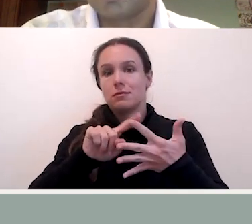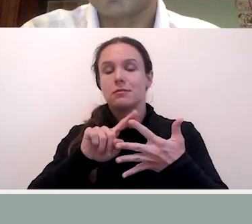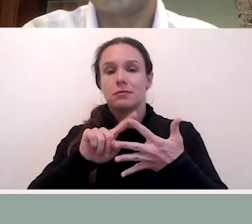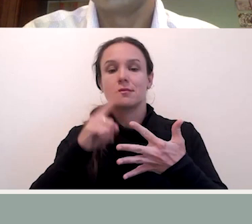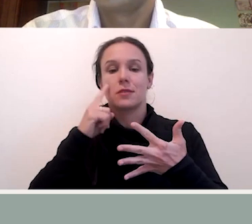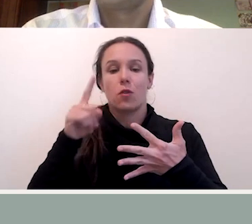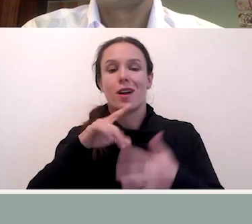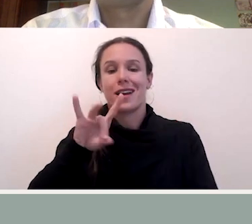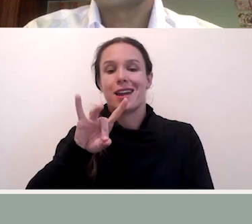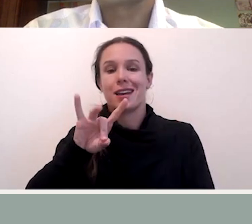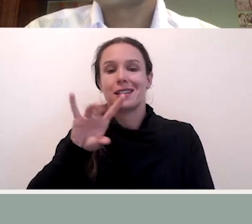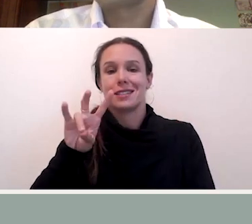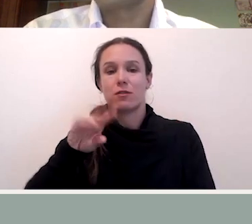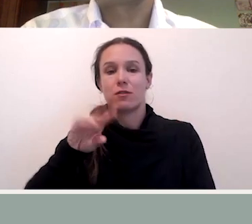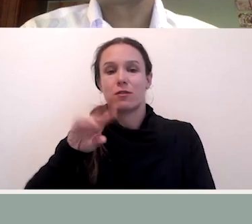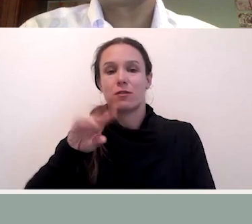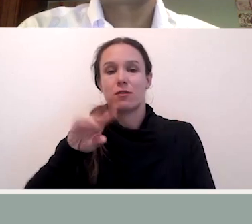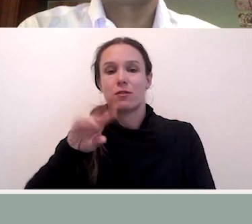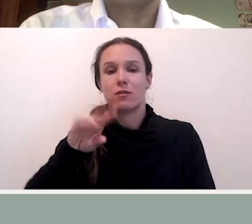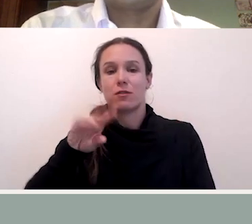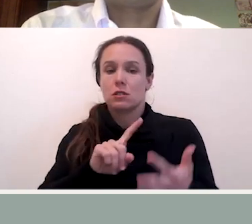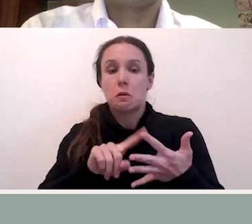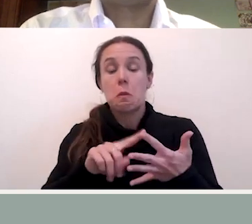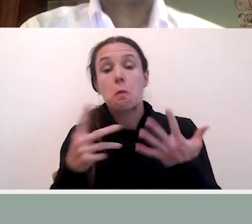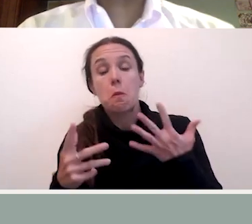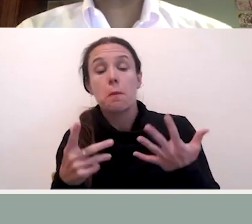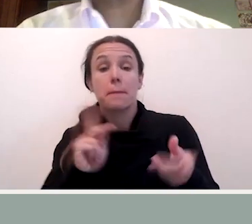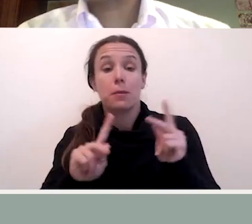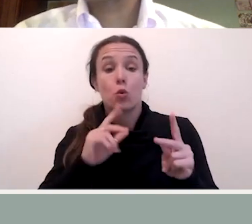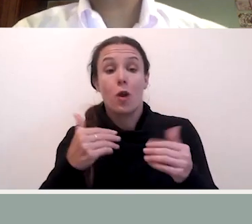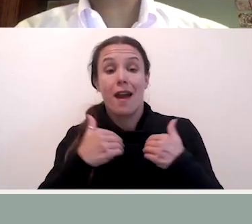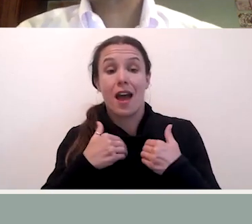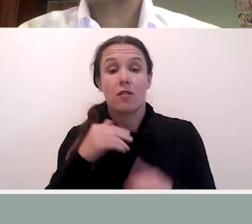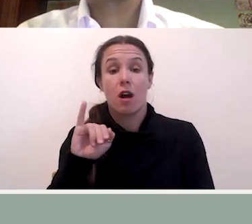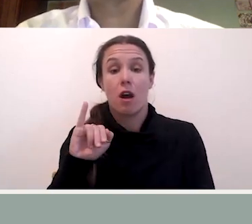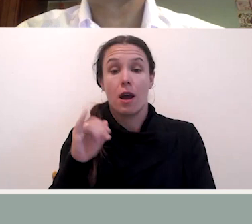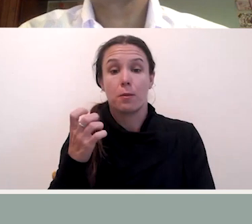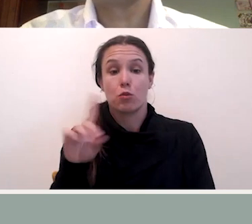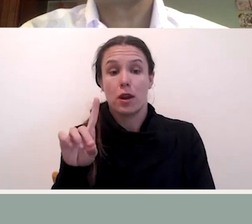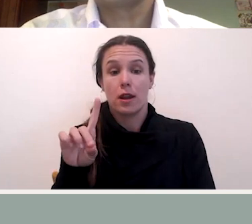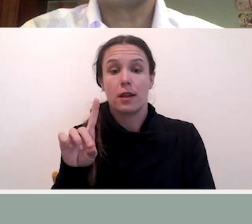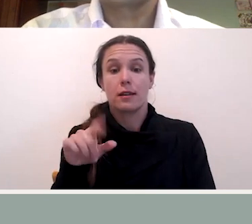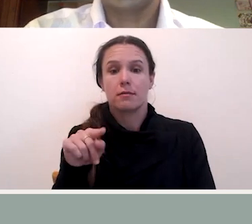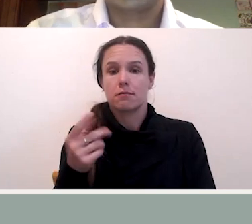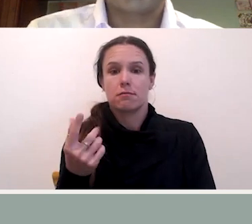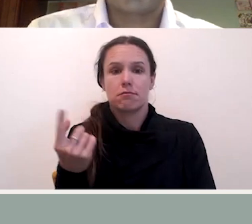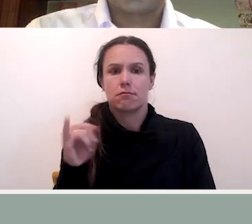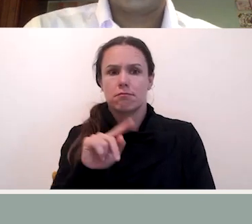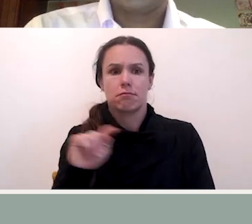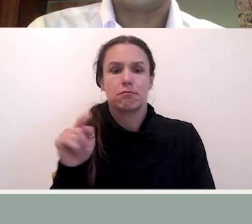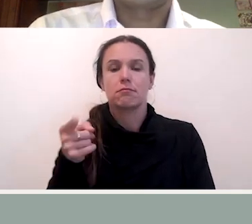of patients. So one can say that patients who get Ibrance, they can get Kisqali in the second line, and that may be a viable